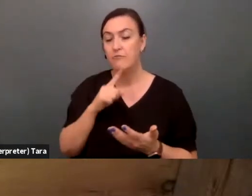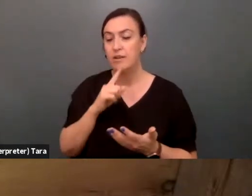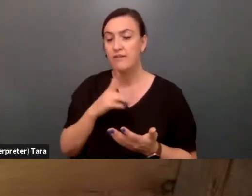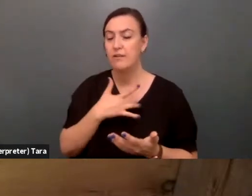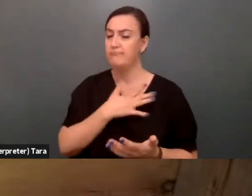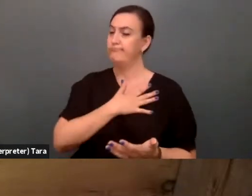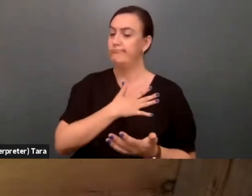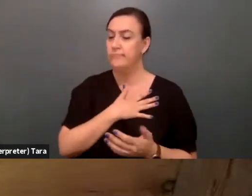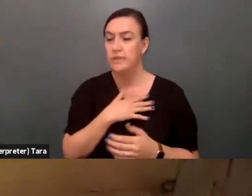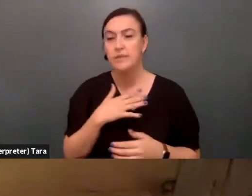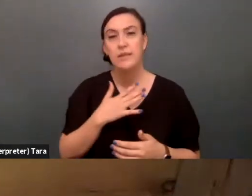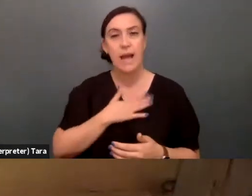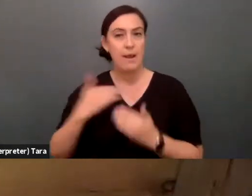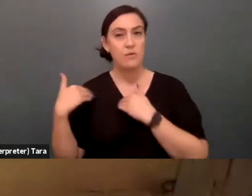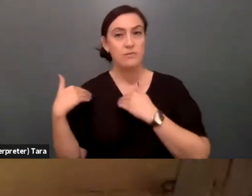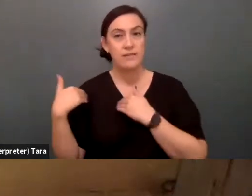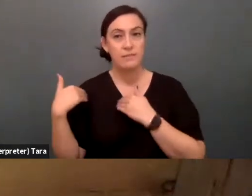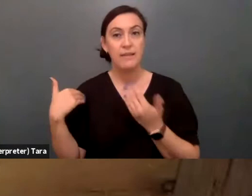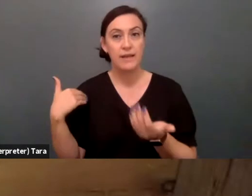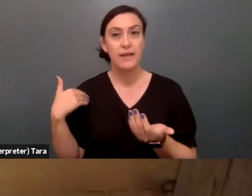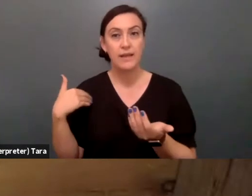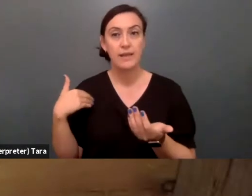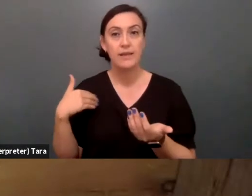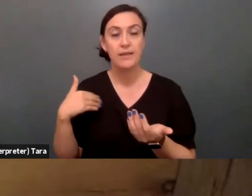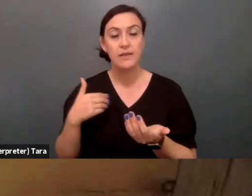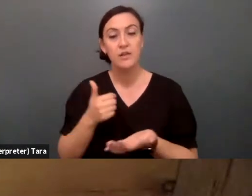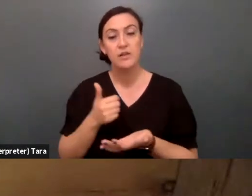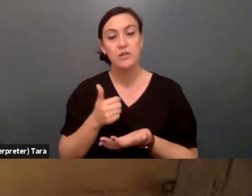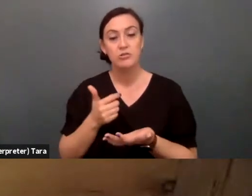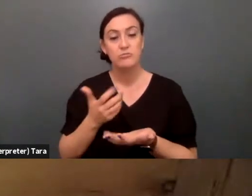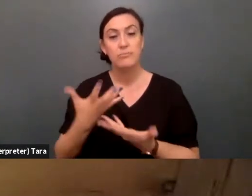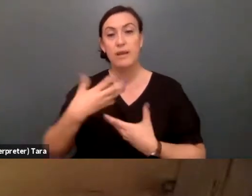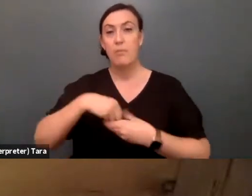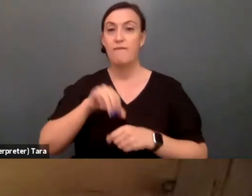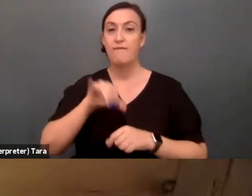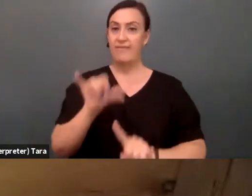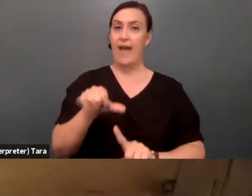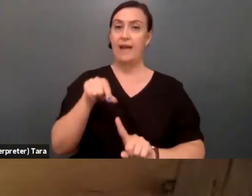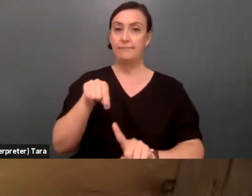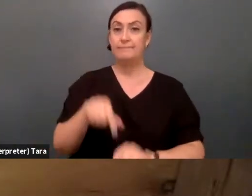then my responsibility to help to be a part of that.